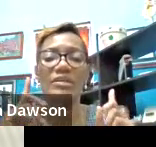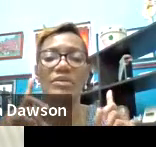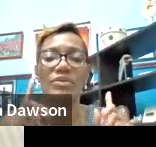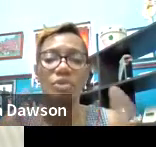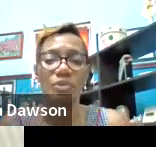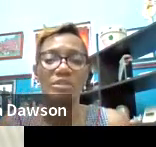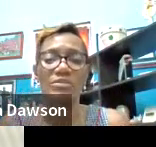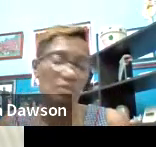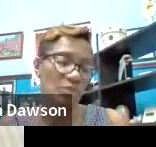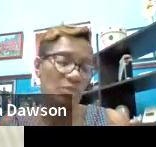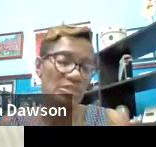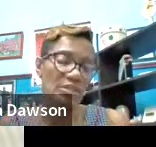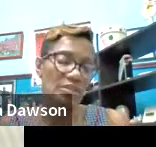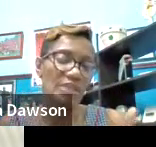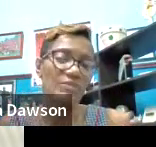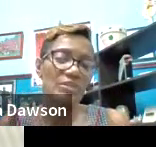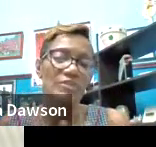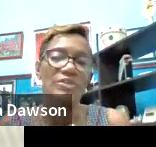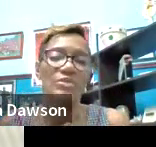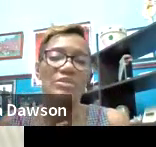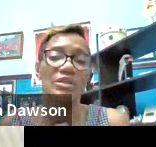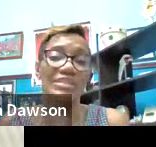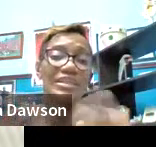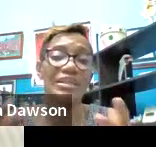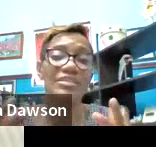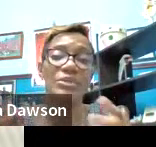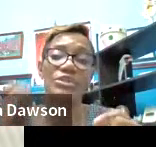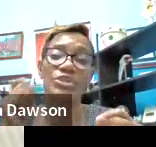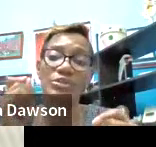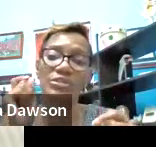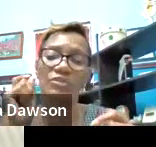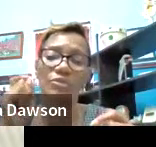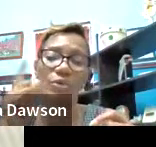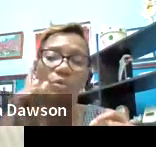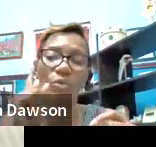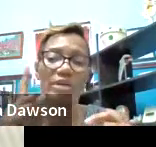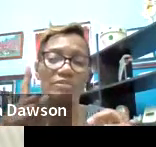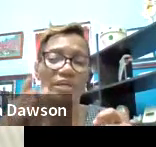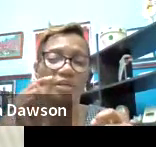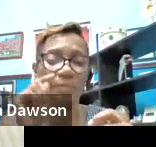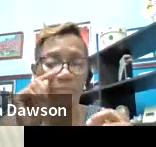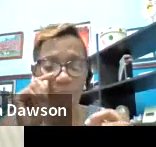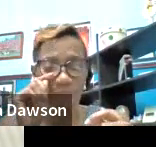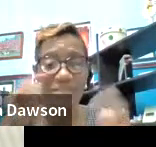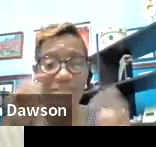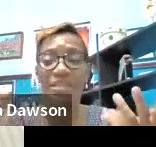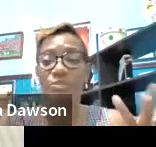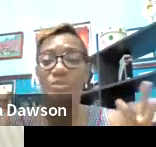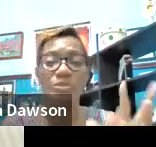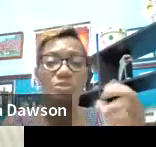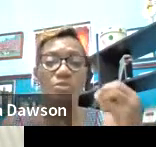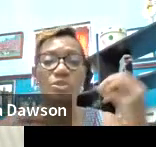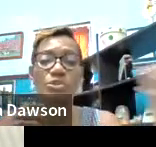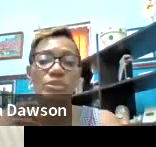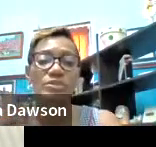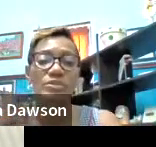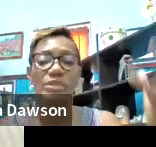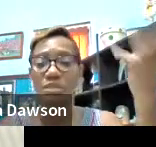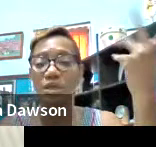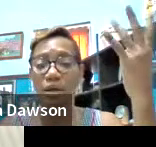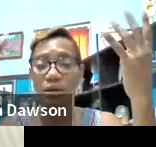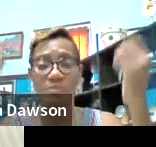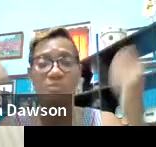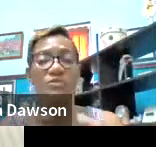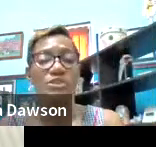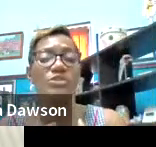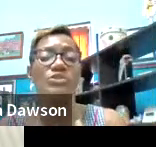$550 US dollars, $550 US dollars. That's a lot of money just for 1 vial. In the States, we used to use up to 2 or 3